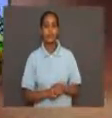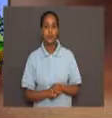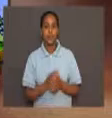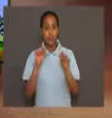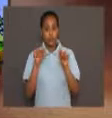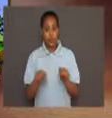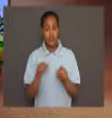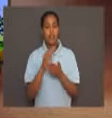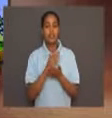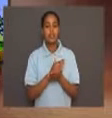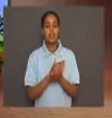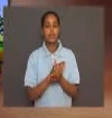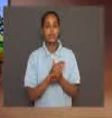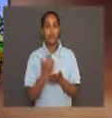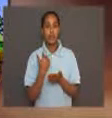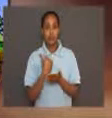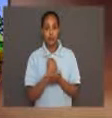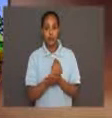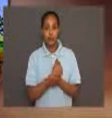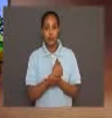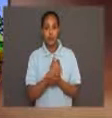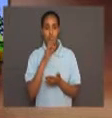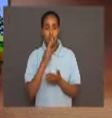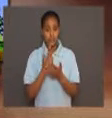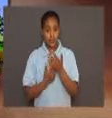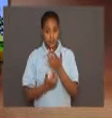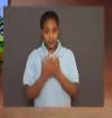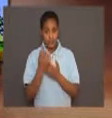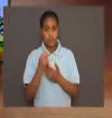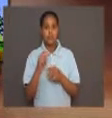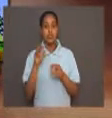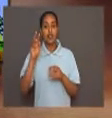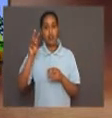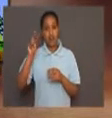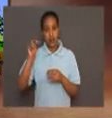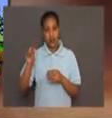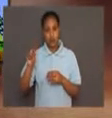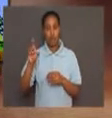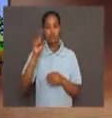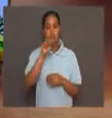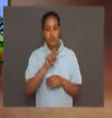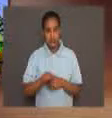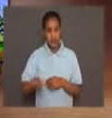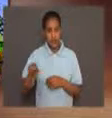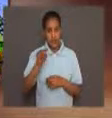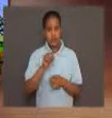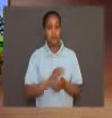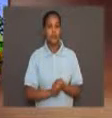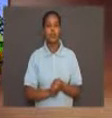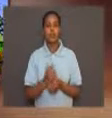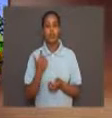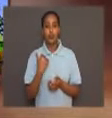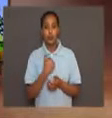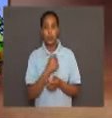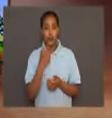In today's lesson, we are going to discuss the nitrogen cycle. We